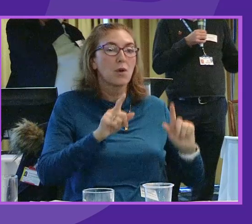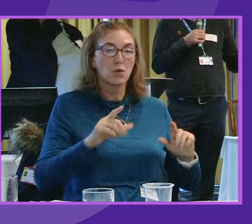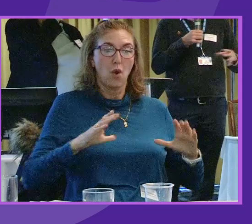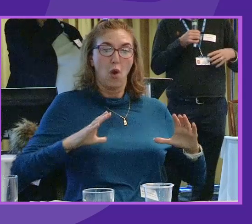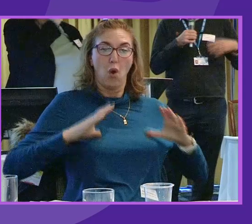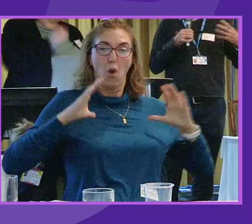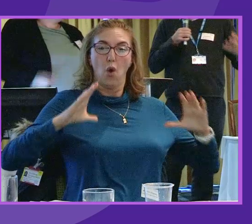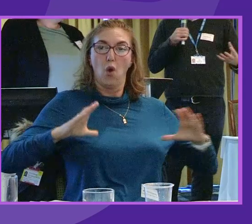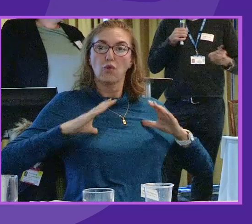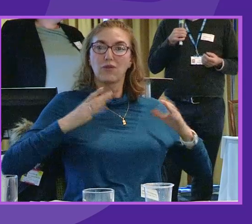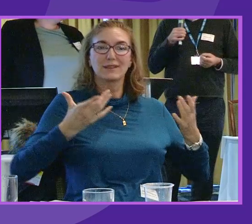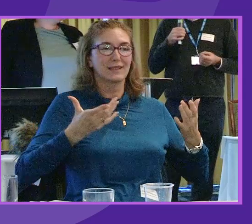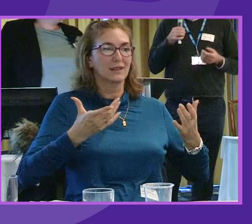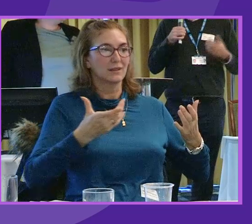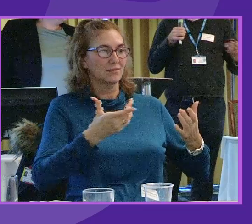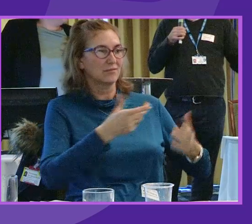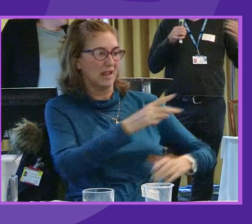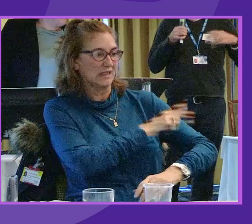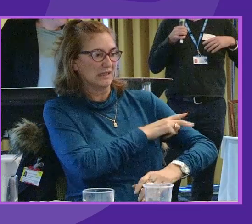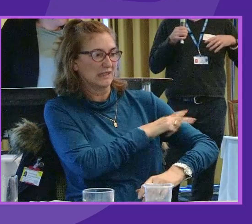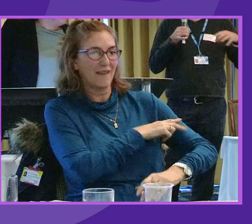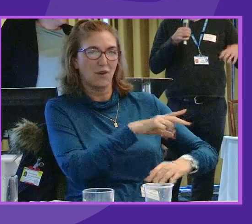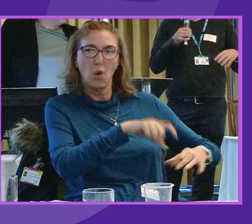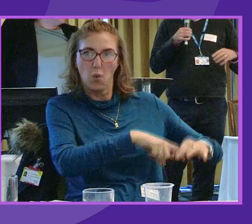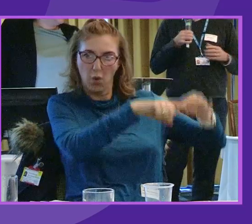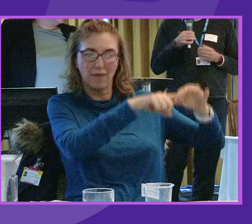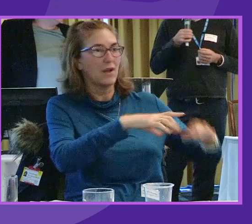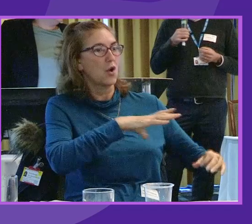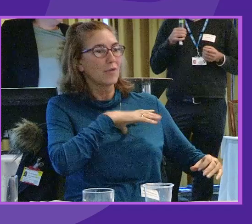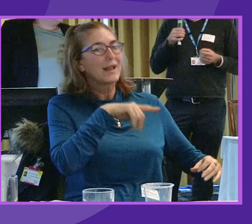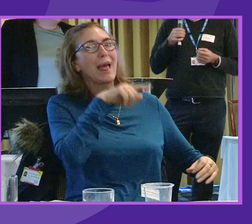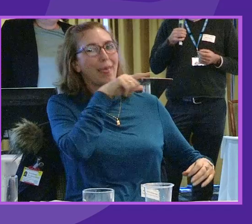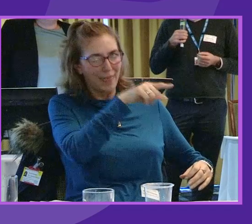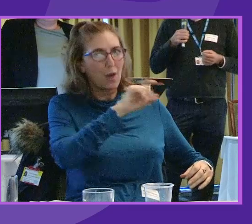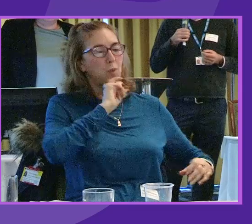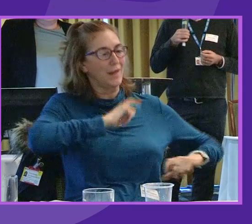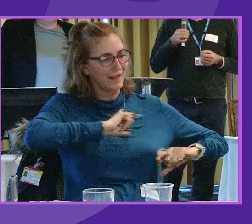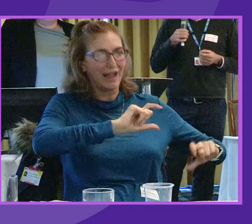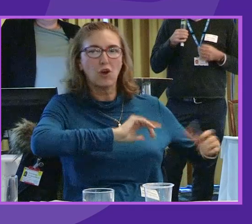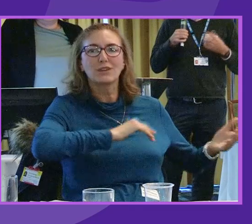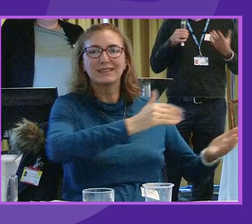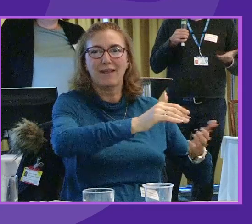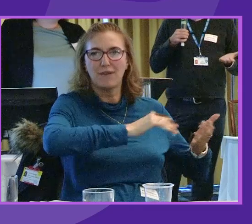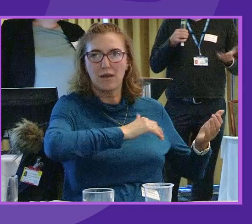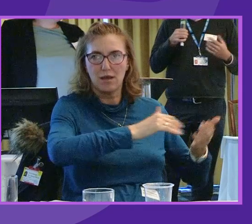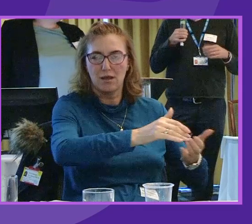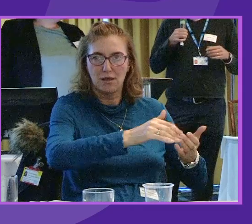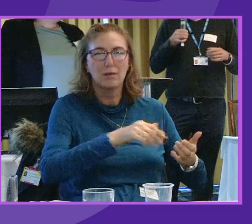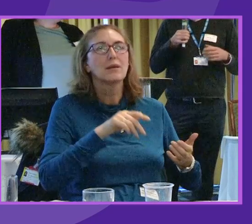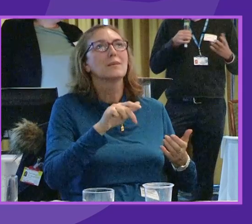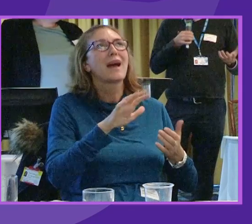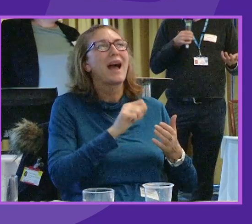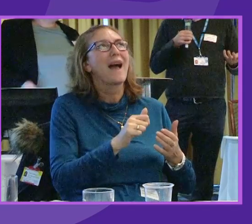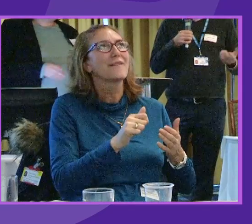plan is for existing qualified members of staff to deliver the long-term conditions work, but there's backfill money for trainees into teams.